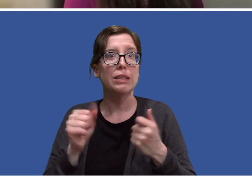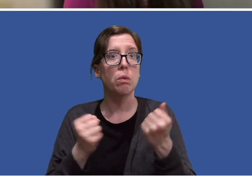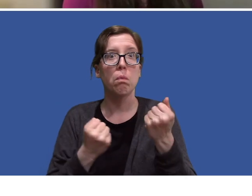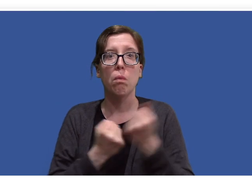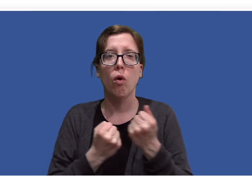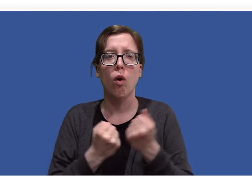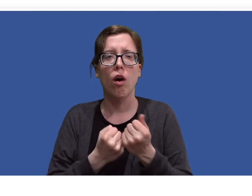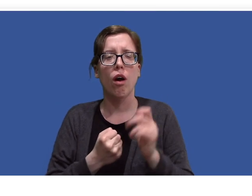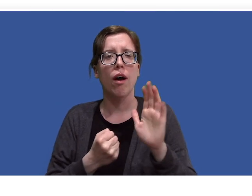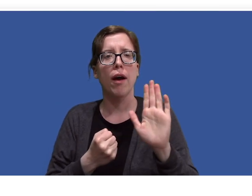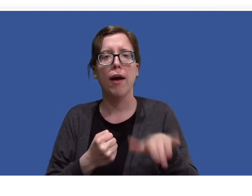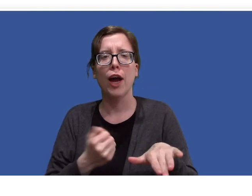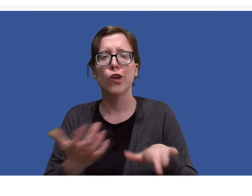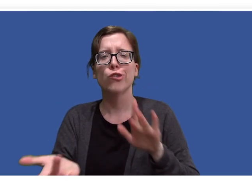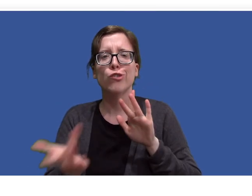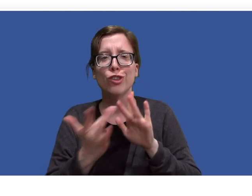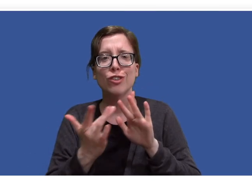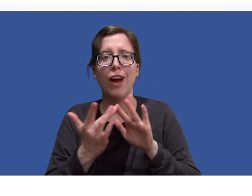WDVTAP.